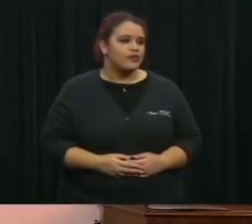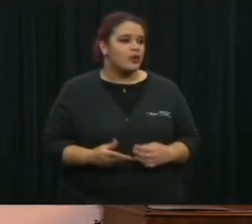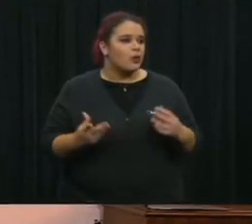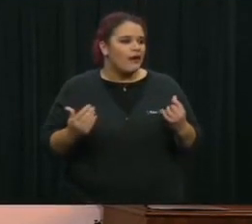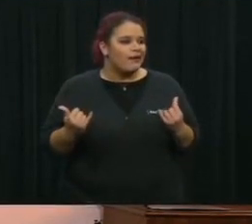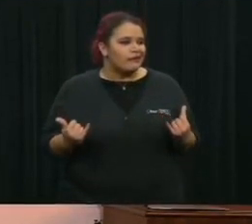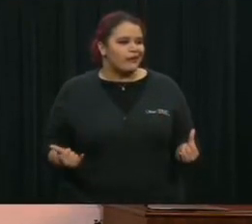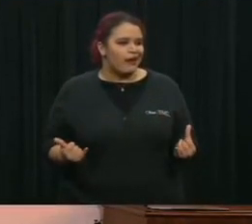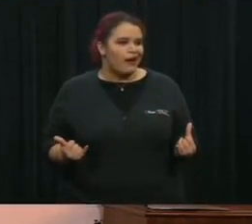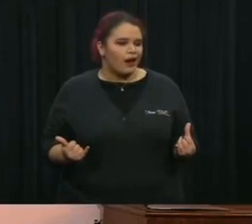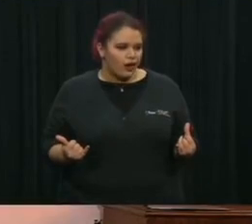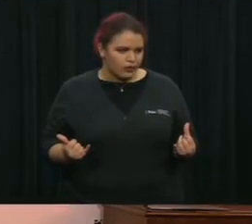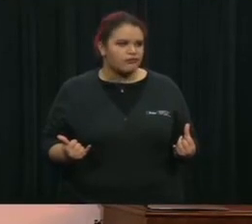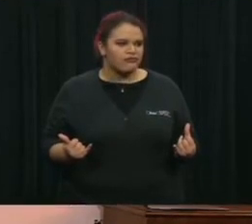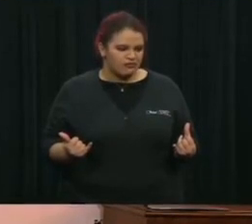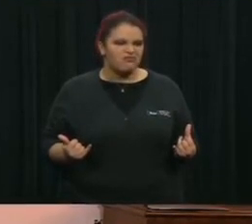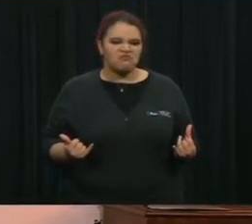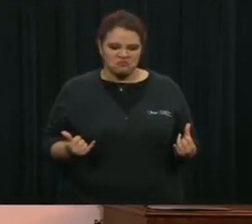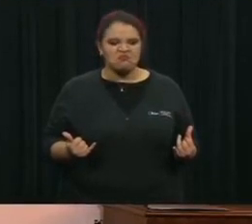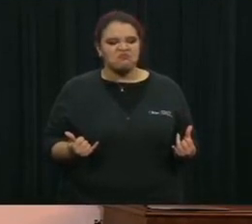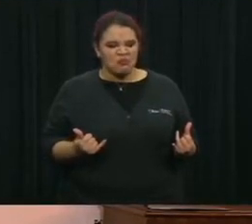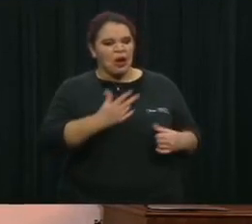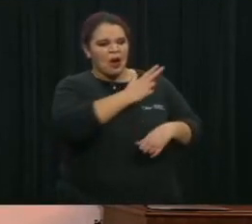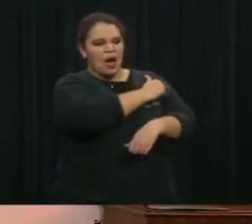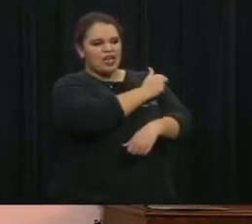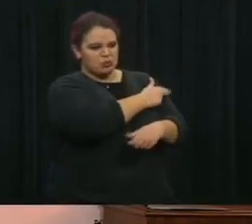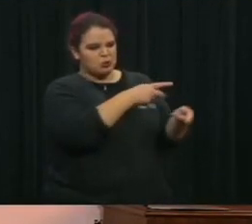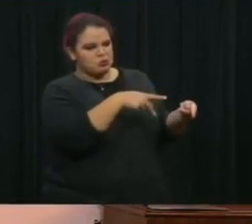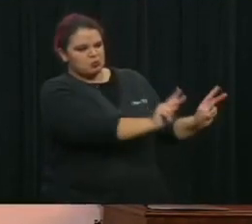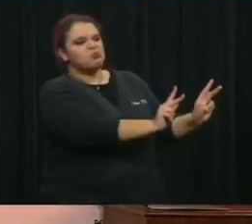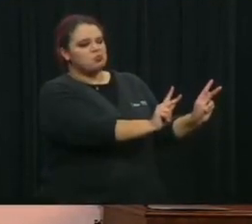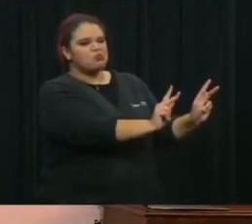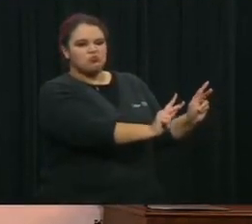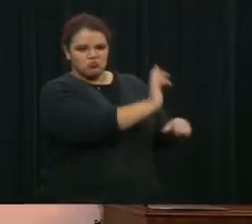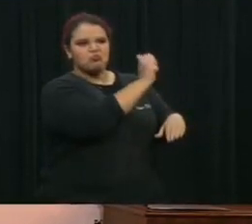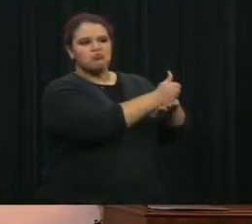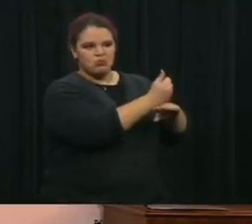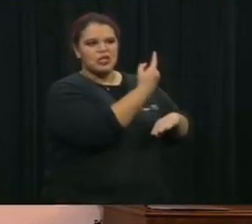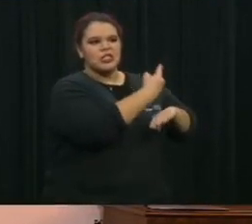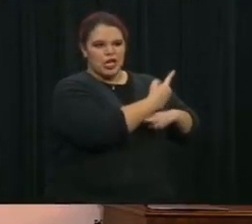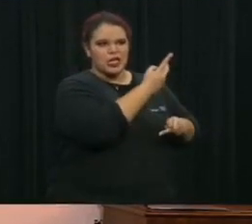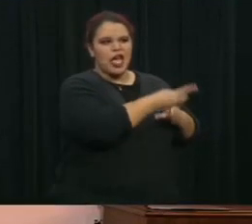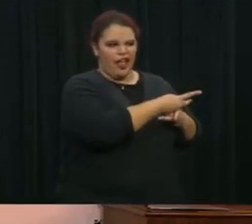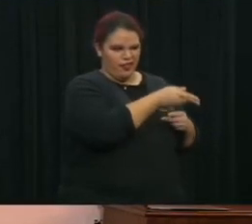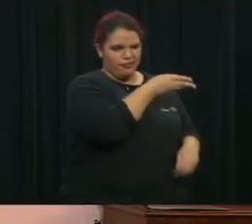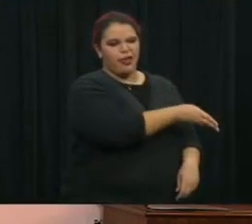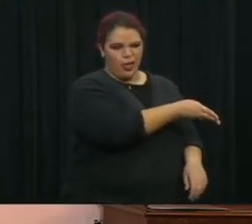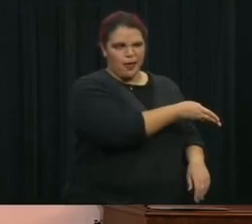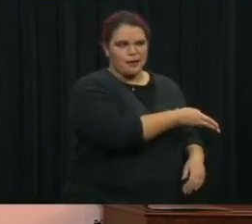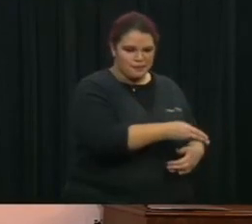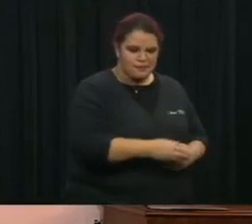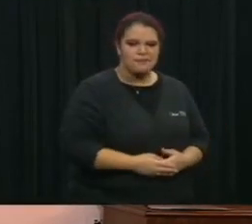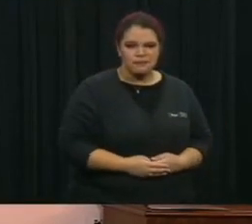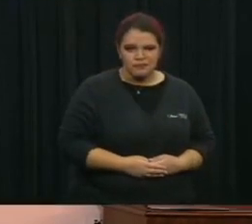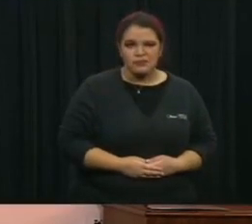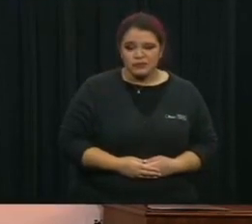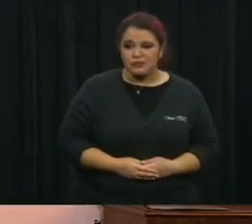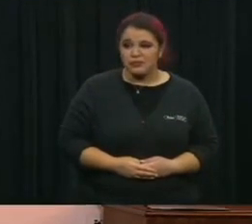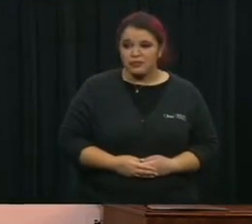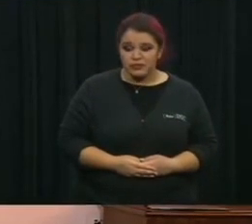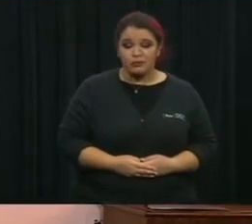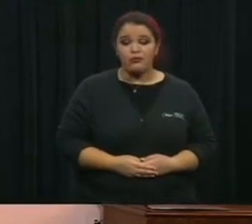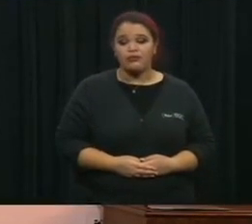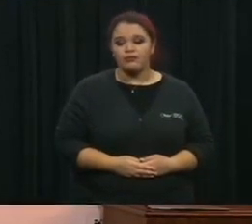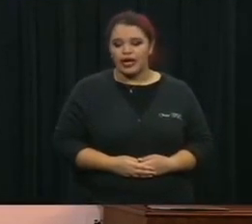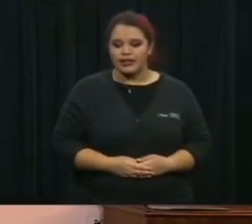allow the hospitals to establish their own daycare if they need to do that. Again, it's coming down